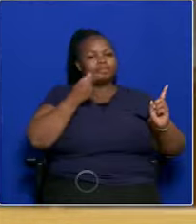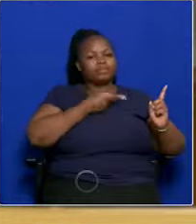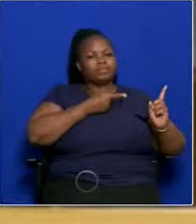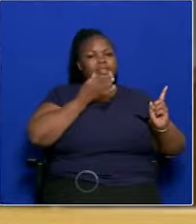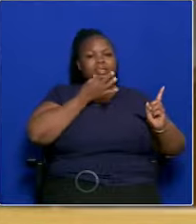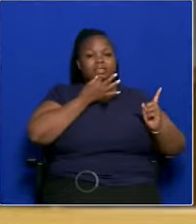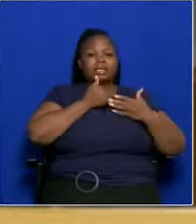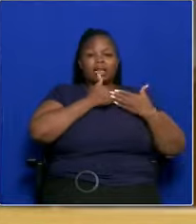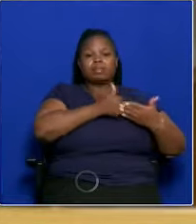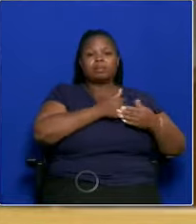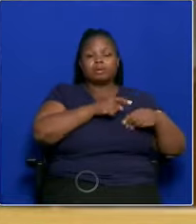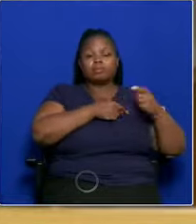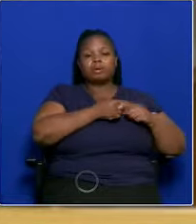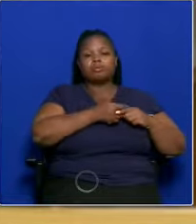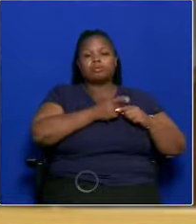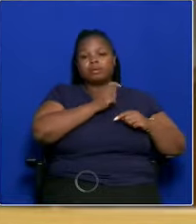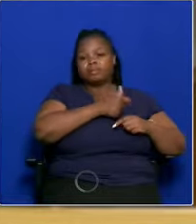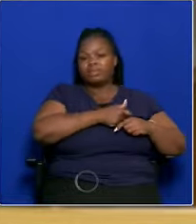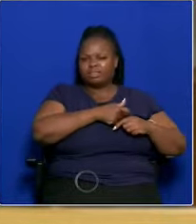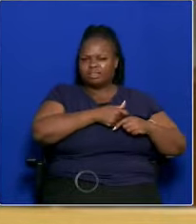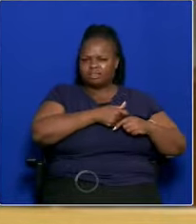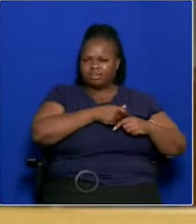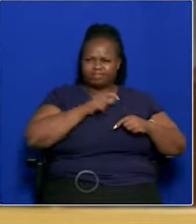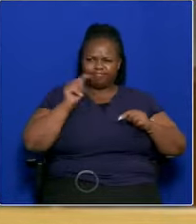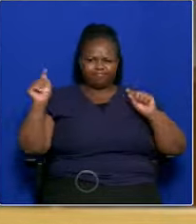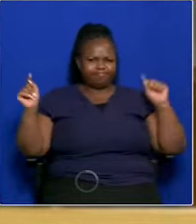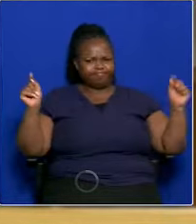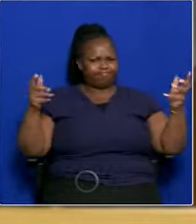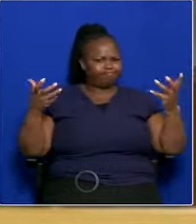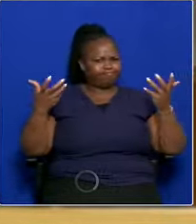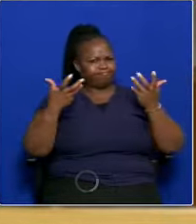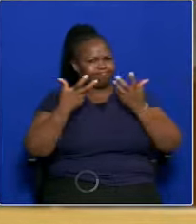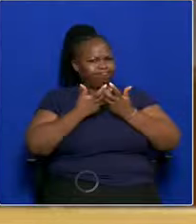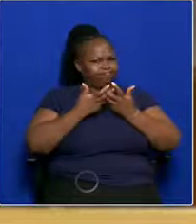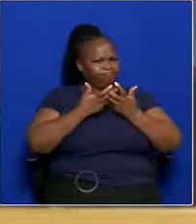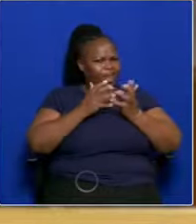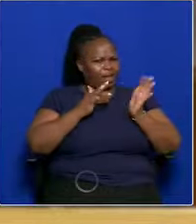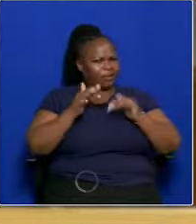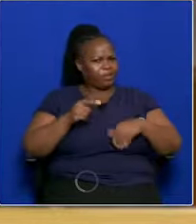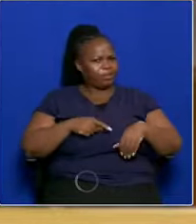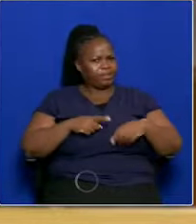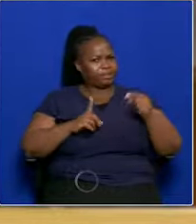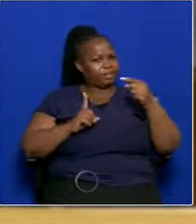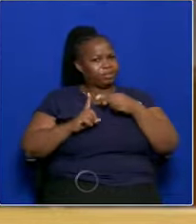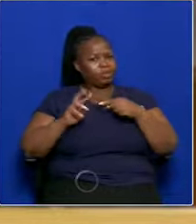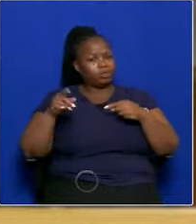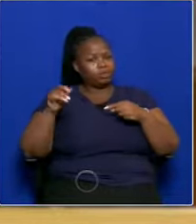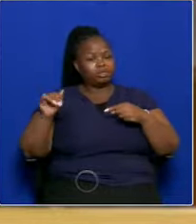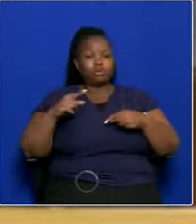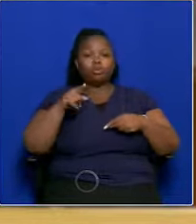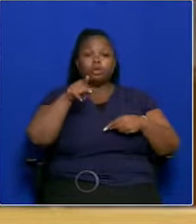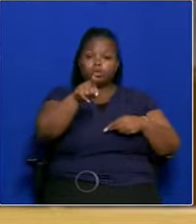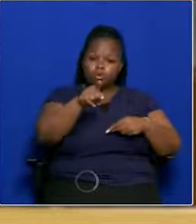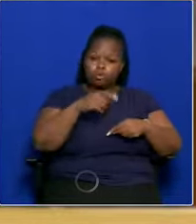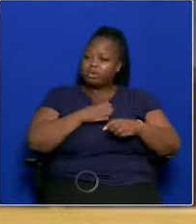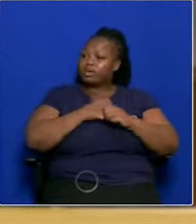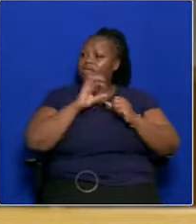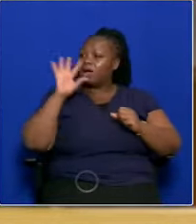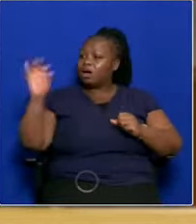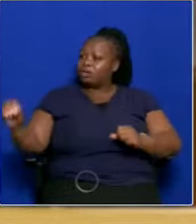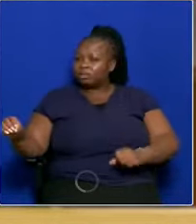great coincidence that Nkosi, without prompting from you, he sends you